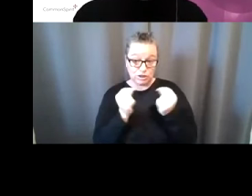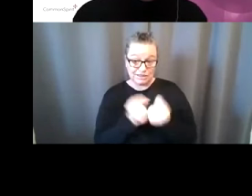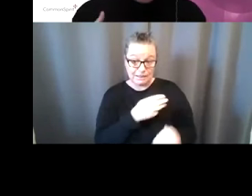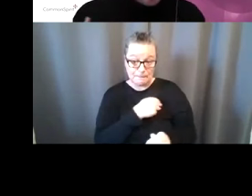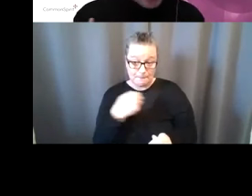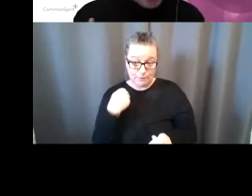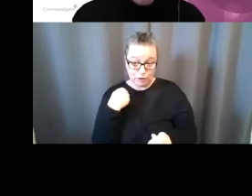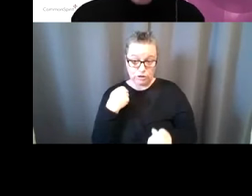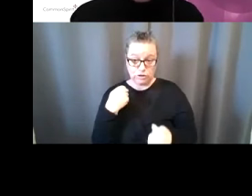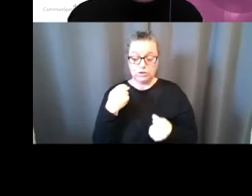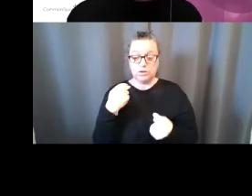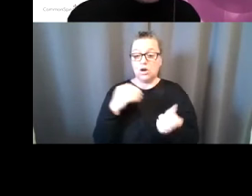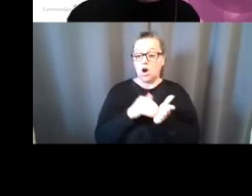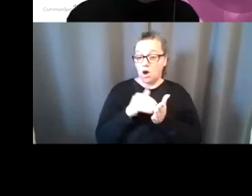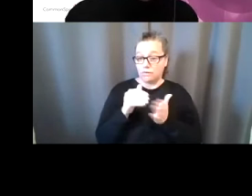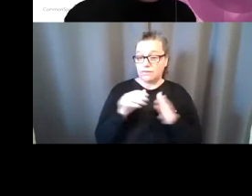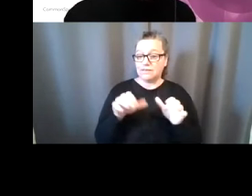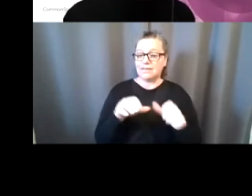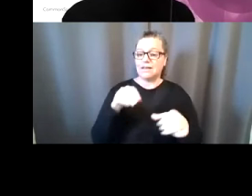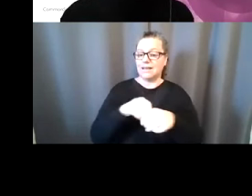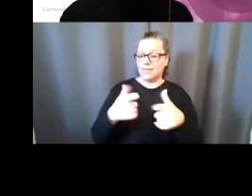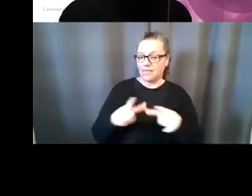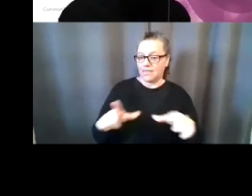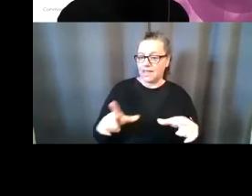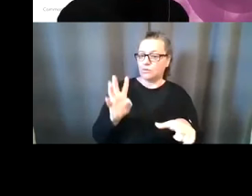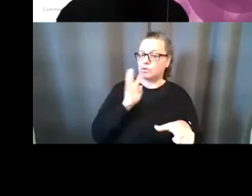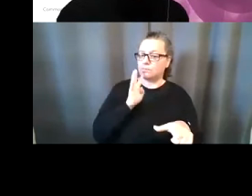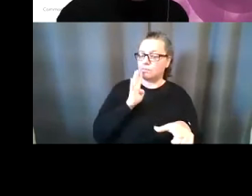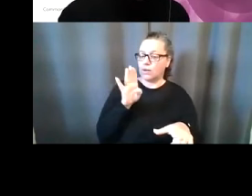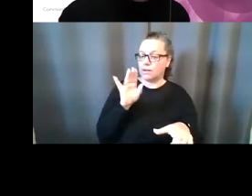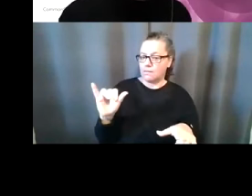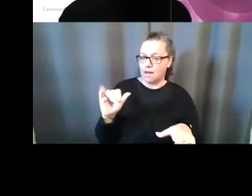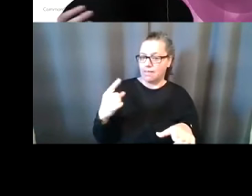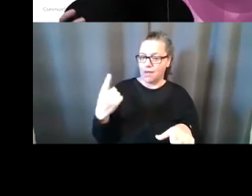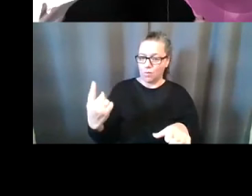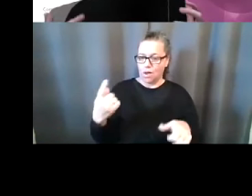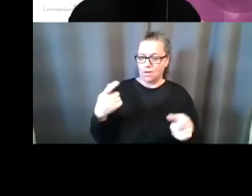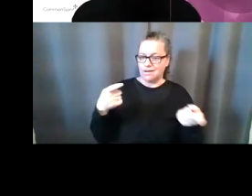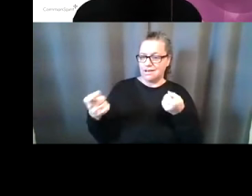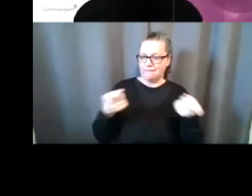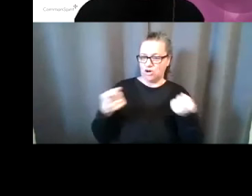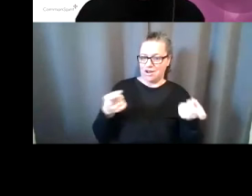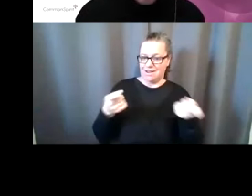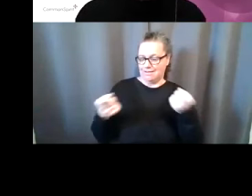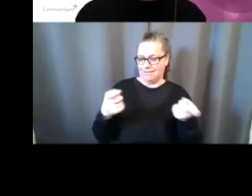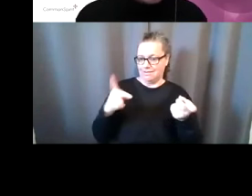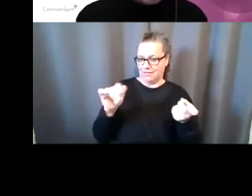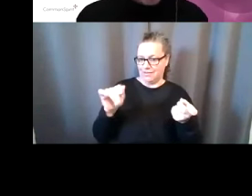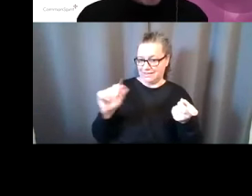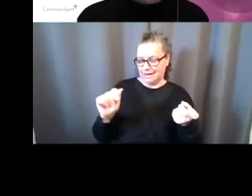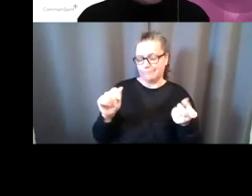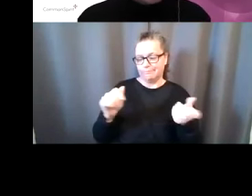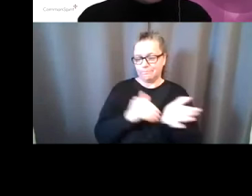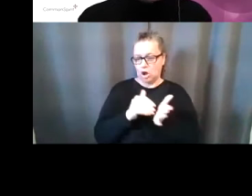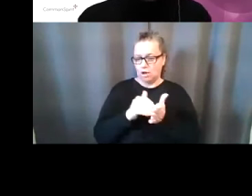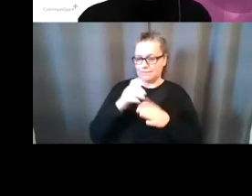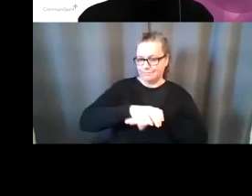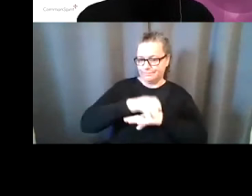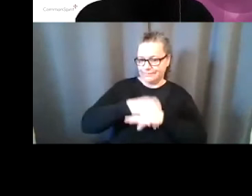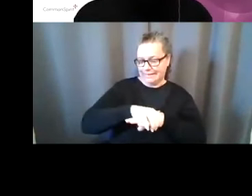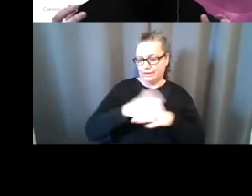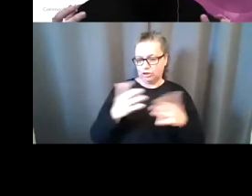and often done in a language spoken by the one gathering the data, which again is often going to be an English speaker.